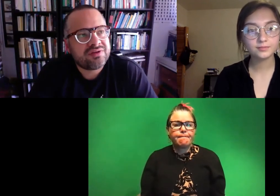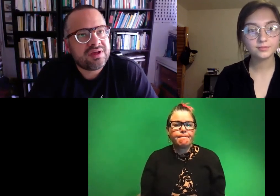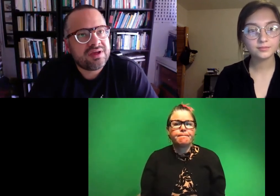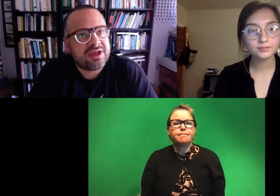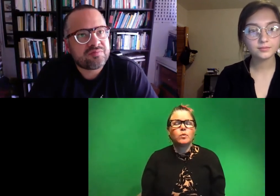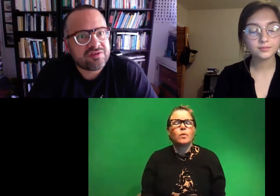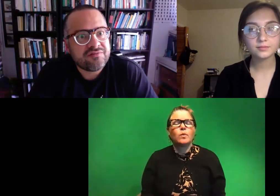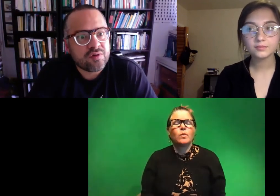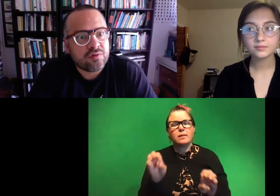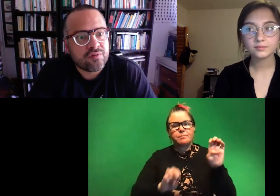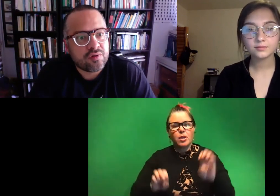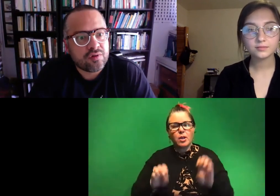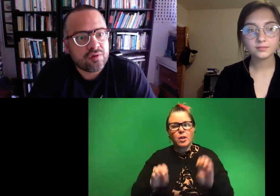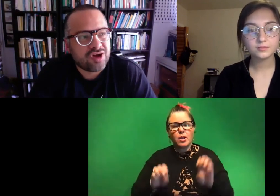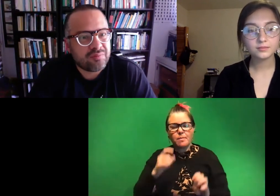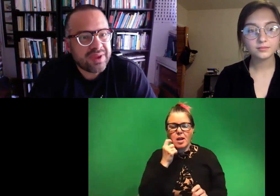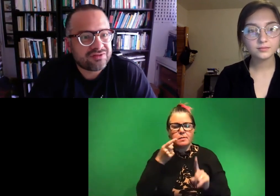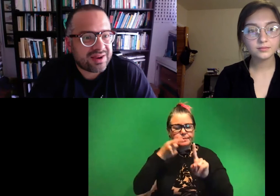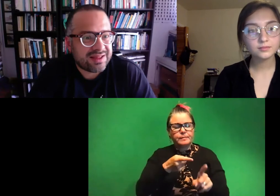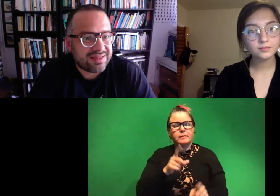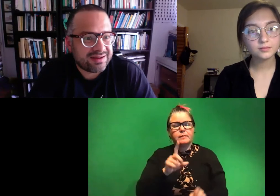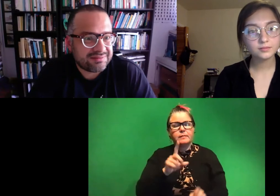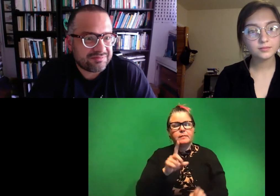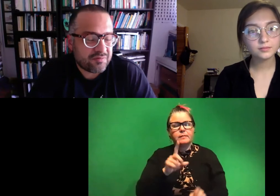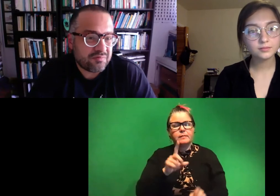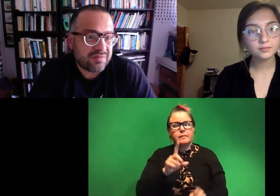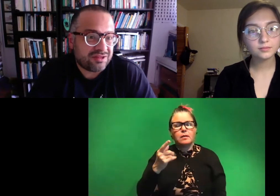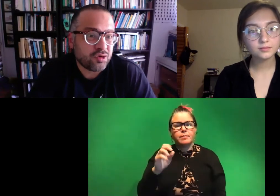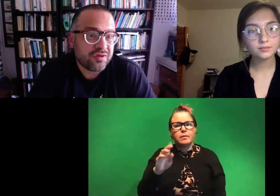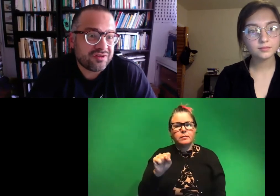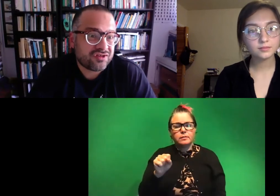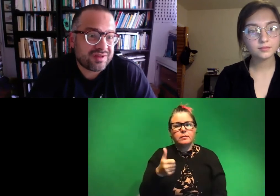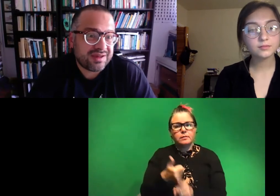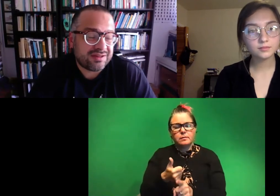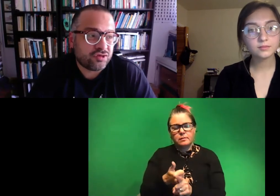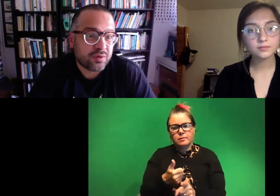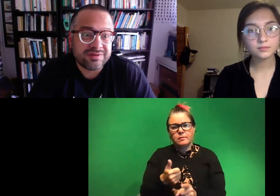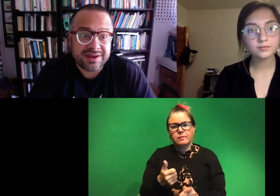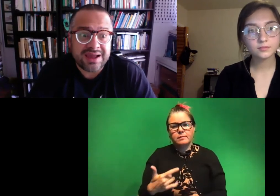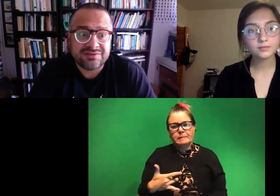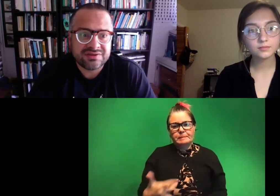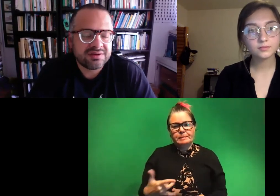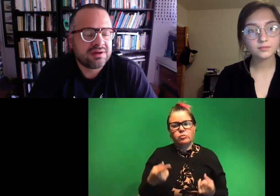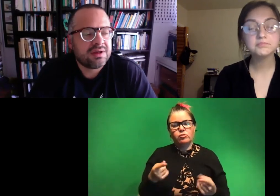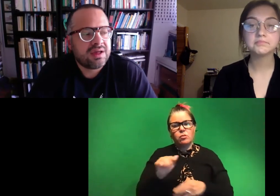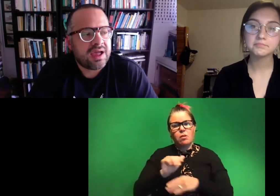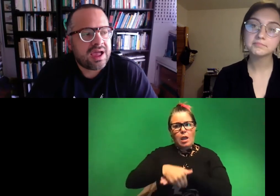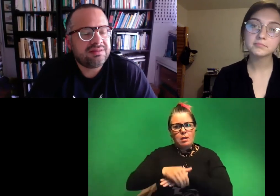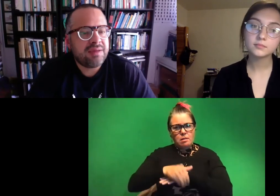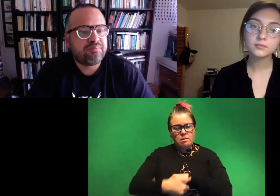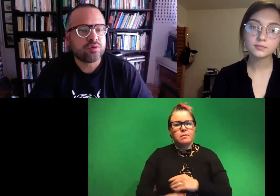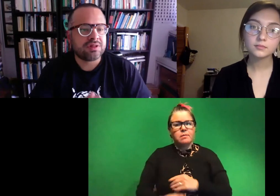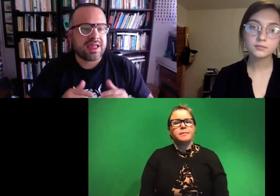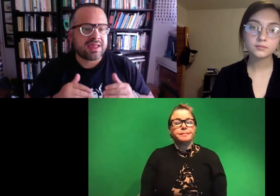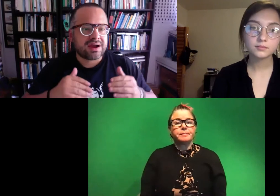experiment especially for dung beetles that do this during the night, and